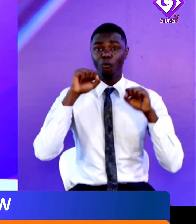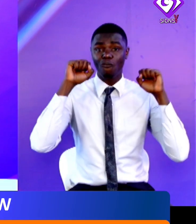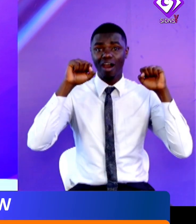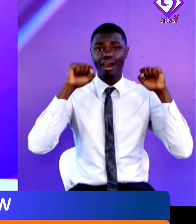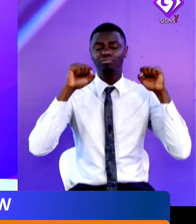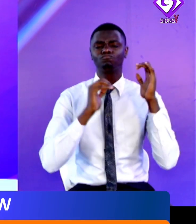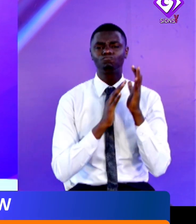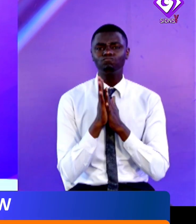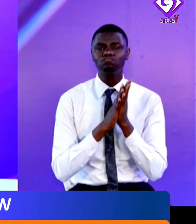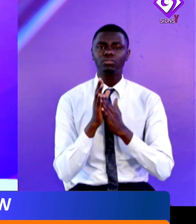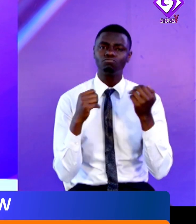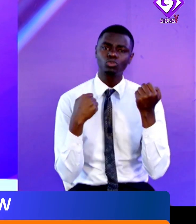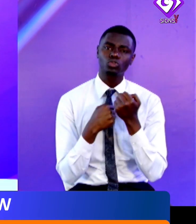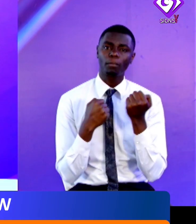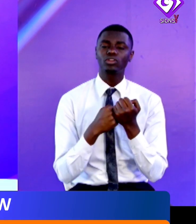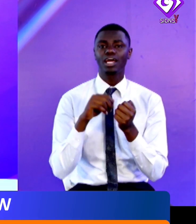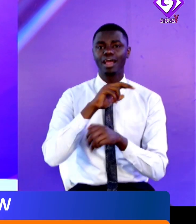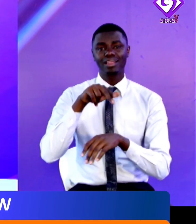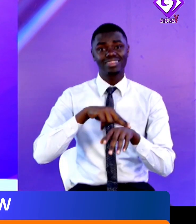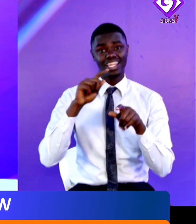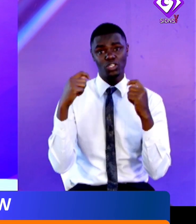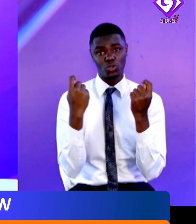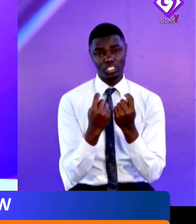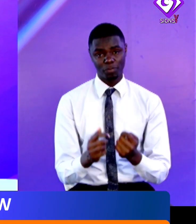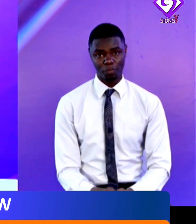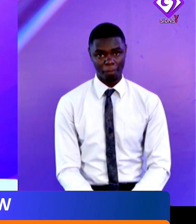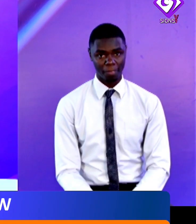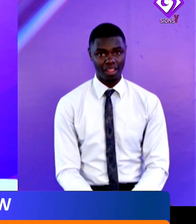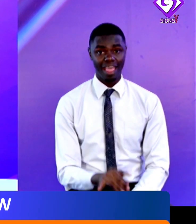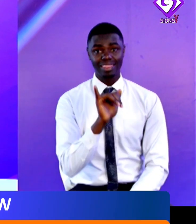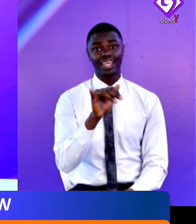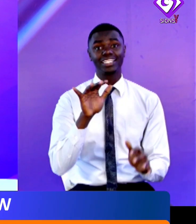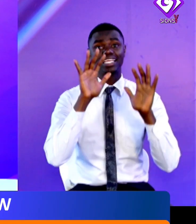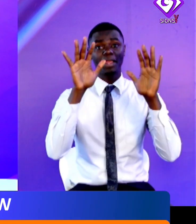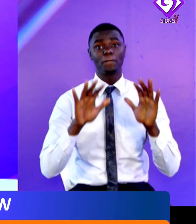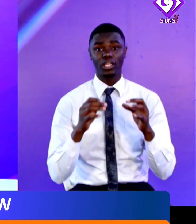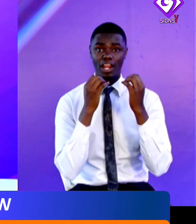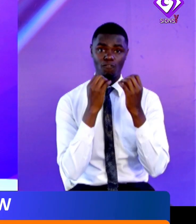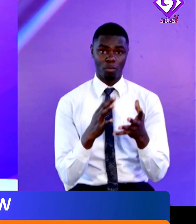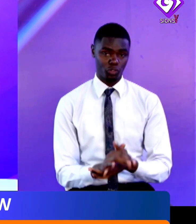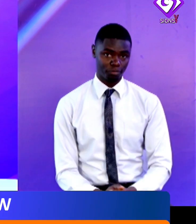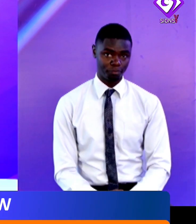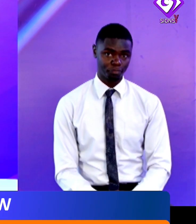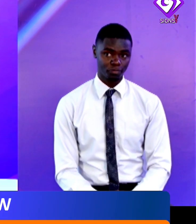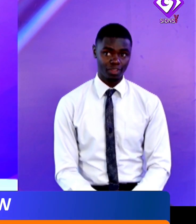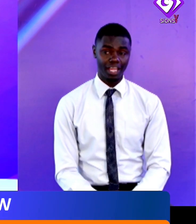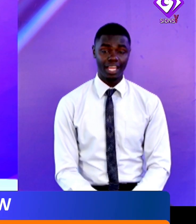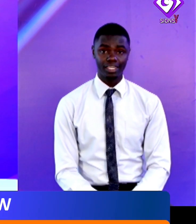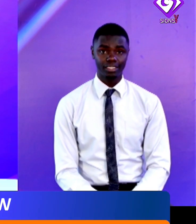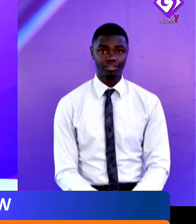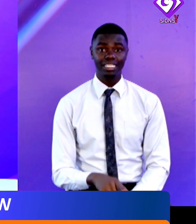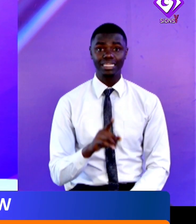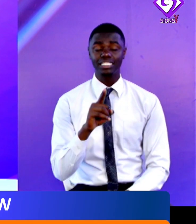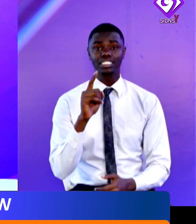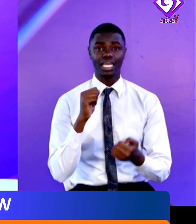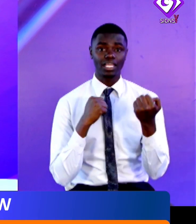rally behind the national side. Now that is a really important information there, and it is a massive boost